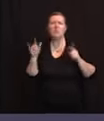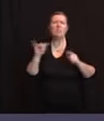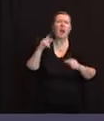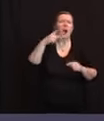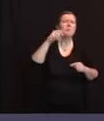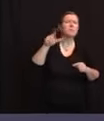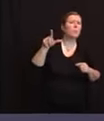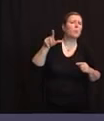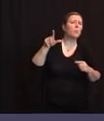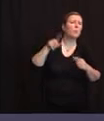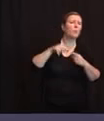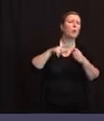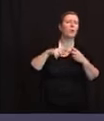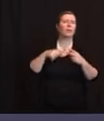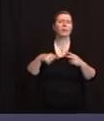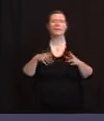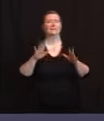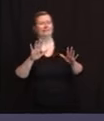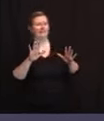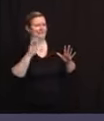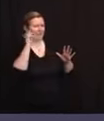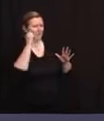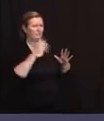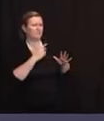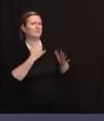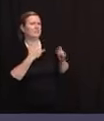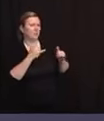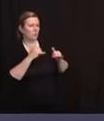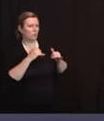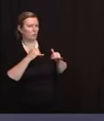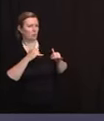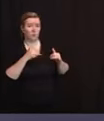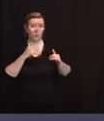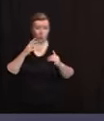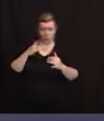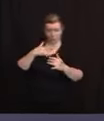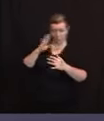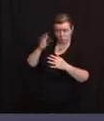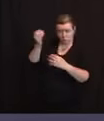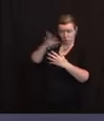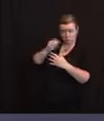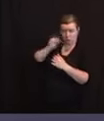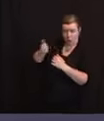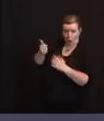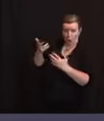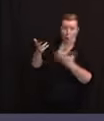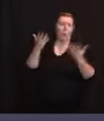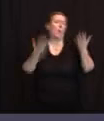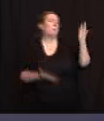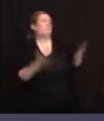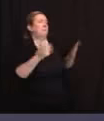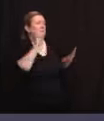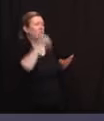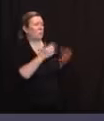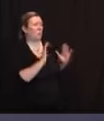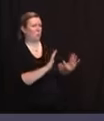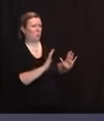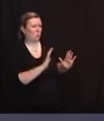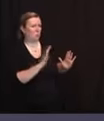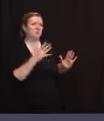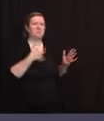still working them. Still working on it. Okay, Yep. So will that come tomorrow? We may have something tomorrow. More likely, we're going to have a lot of stuff on